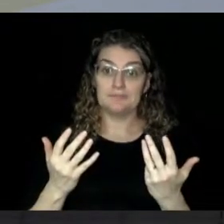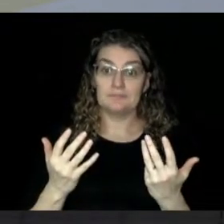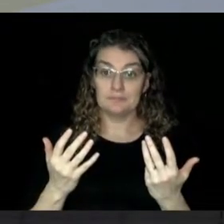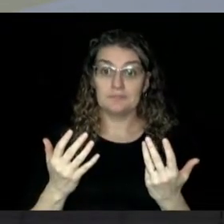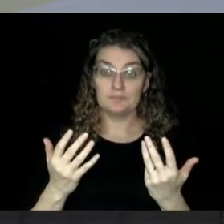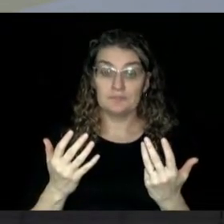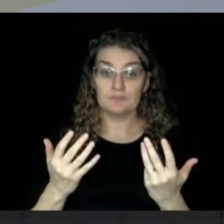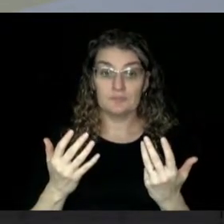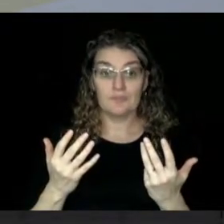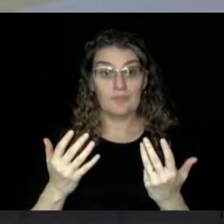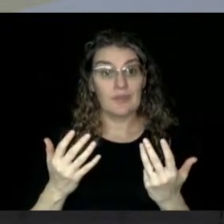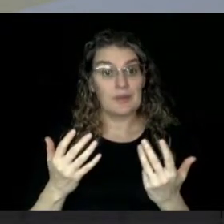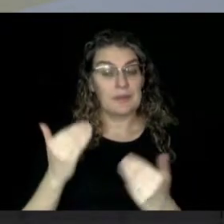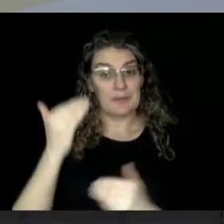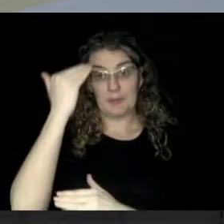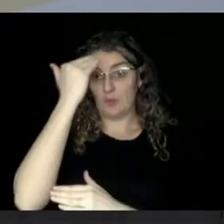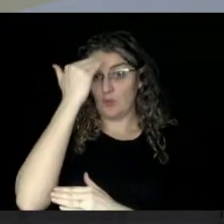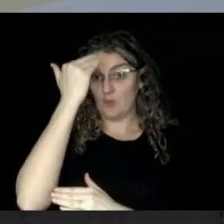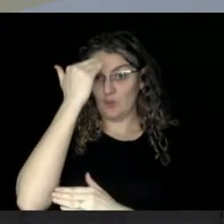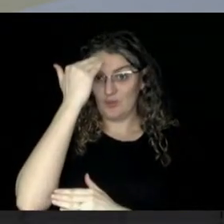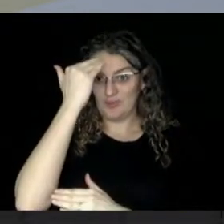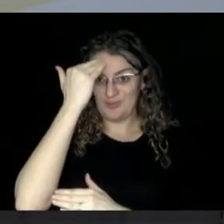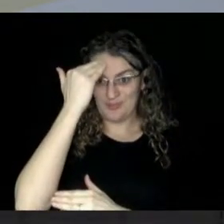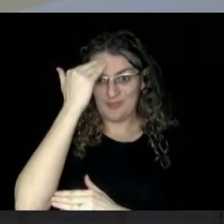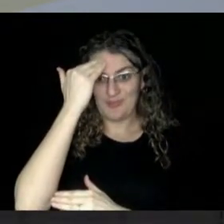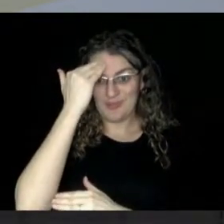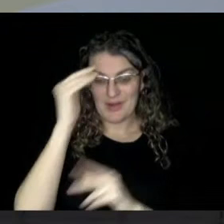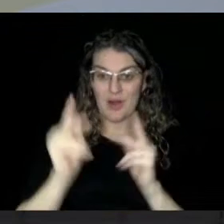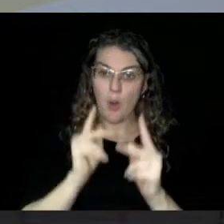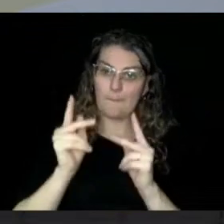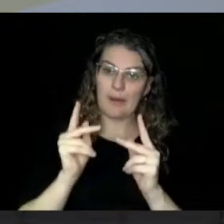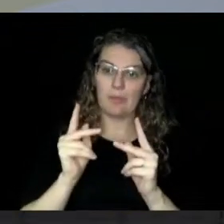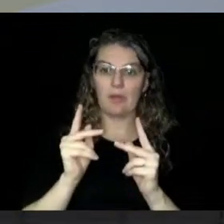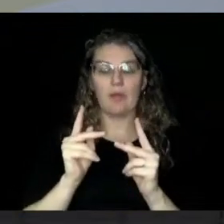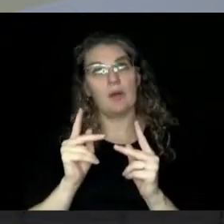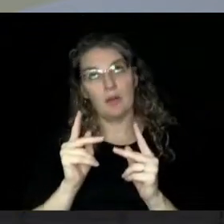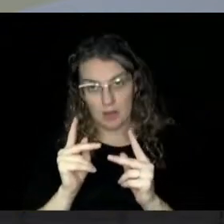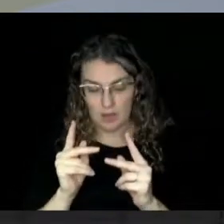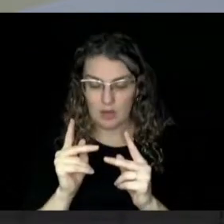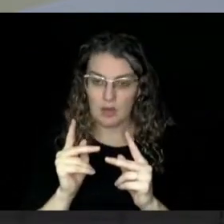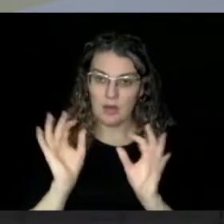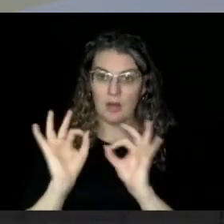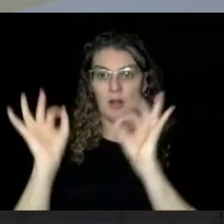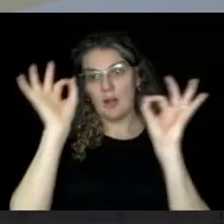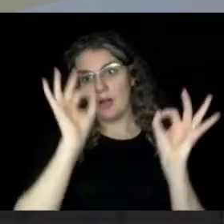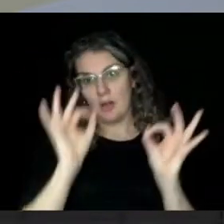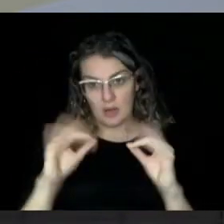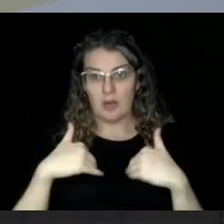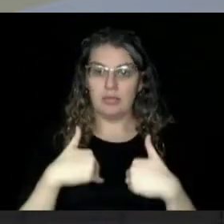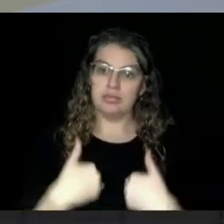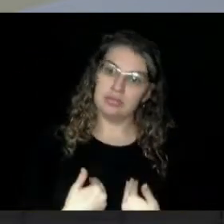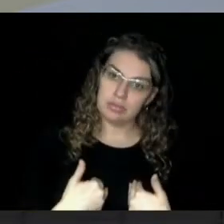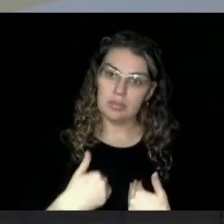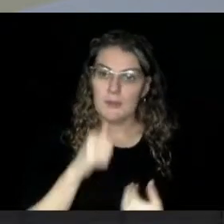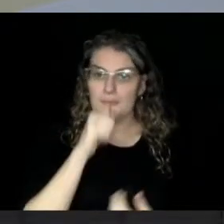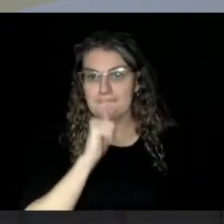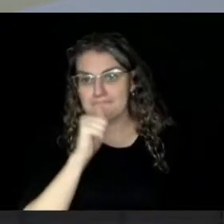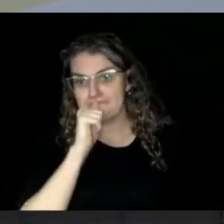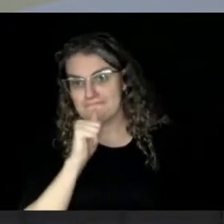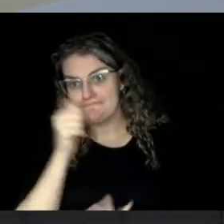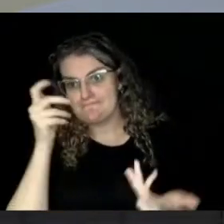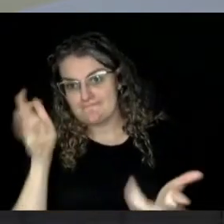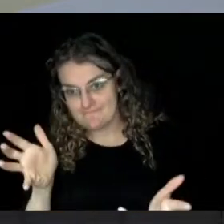we know this. People are getting tired of COVID. We all are,